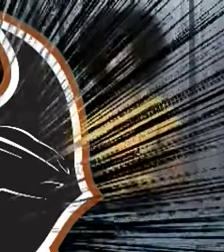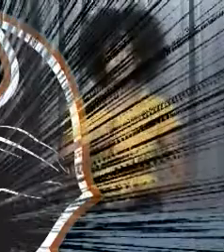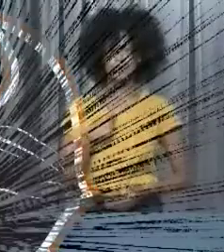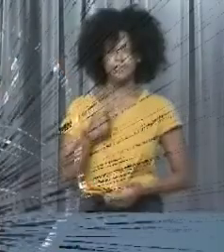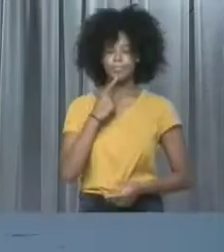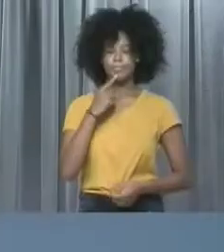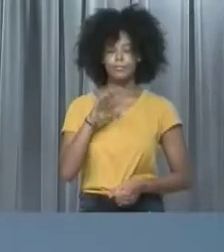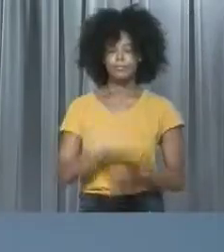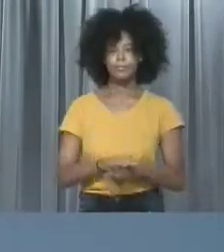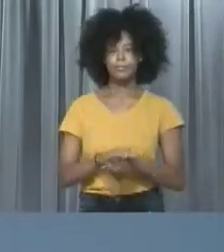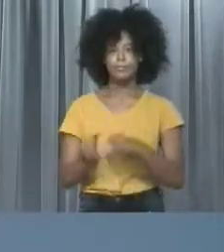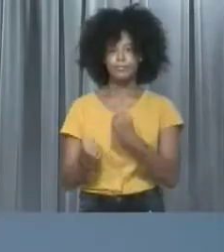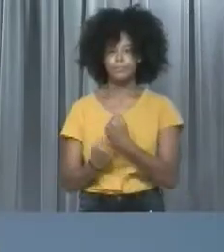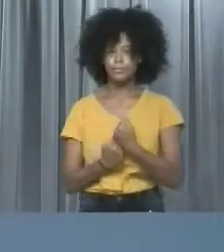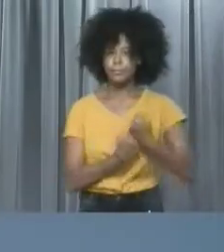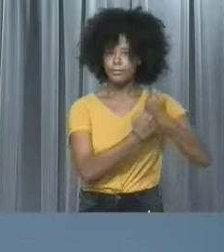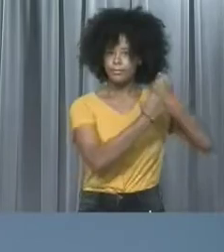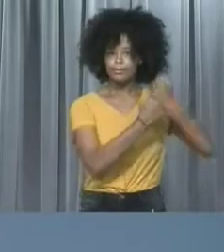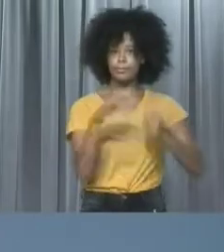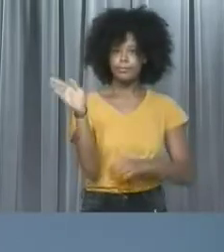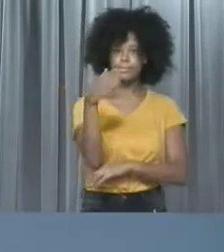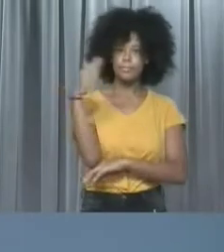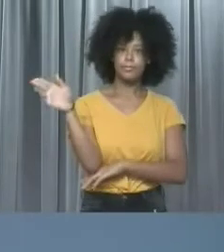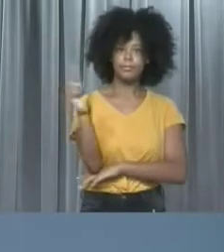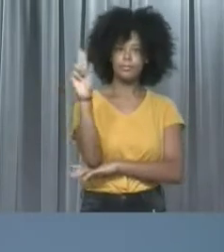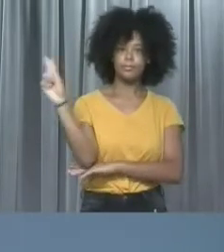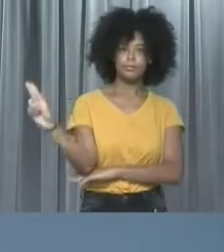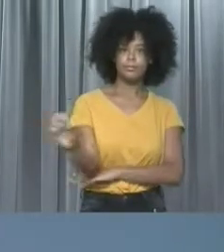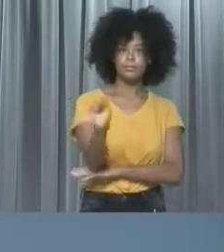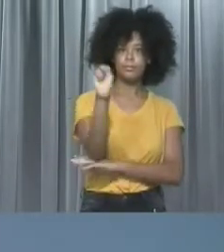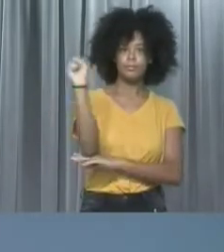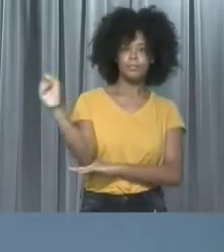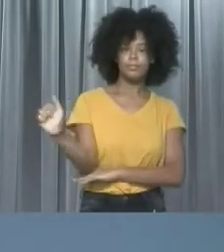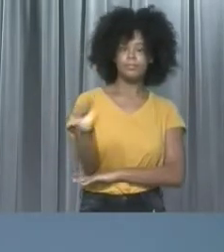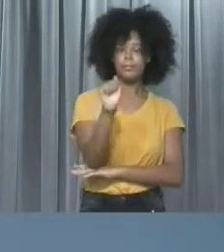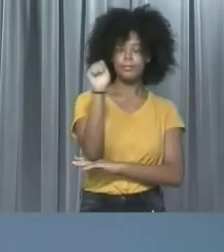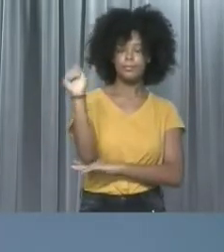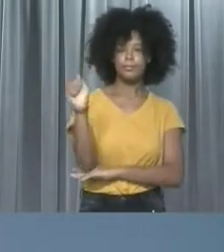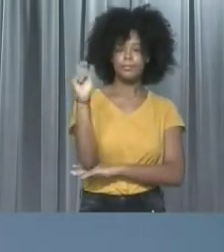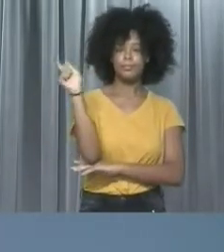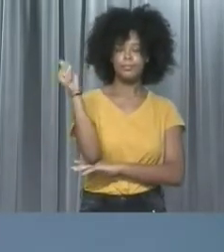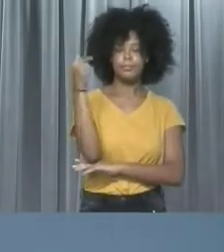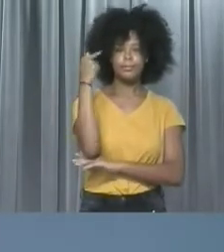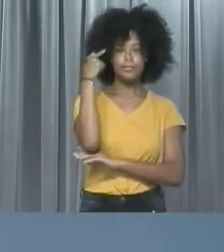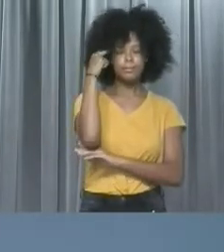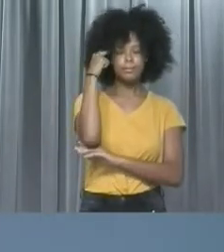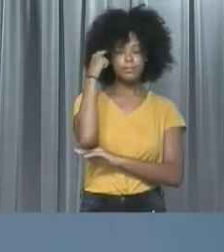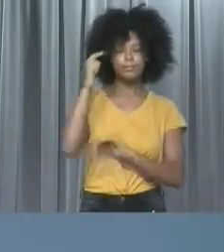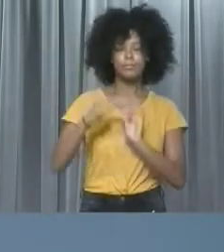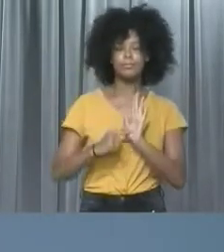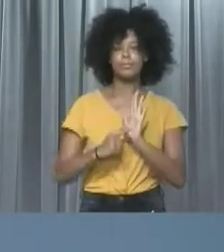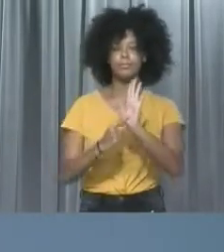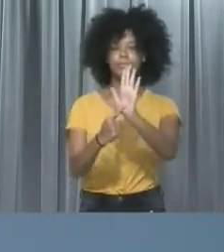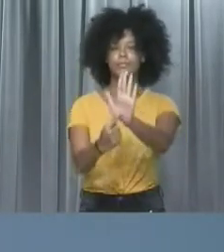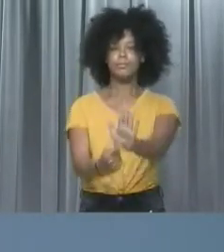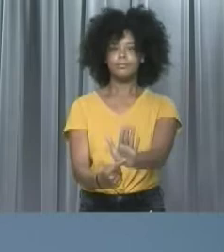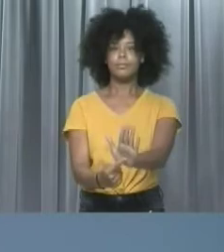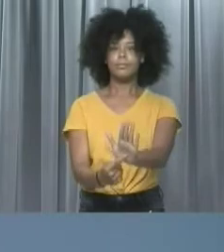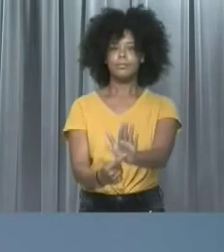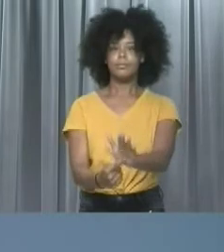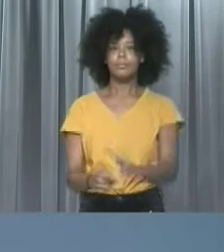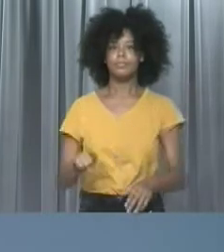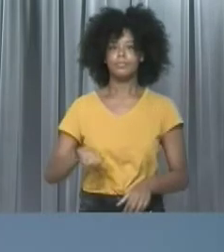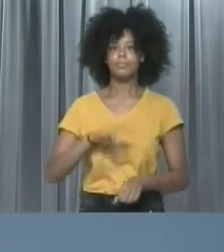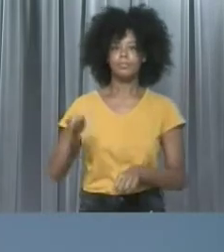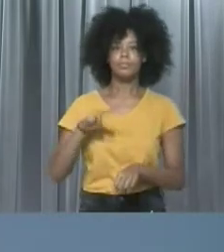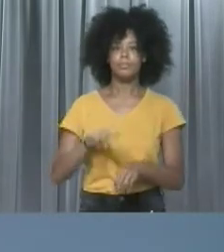I pledge allegiance to the flag of the United States of America and to the Republic for which it stands, one nation, under God, indivisible,